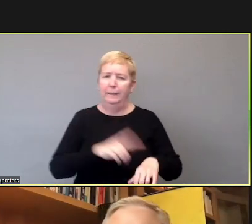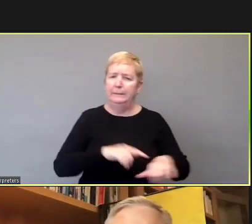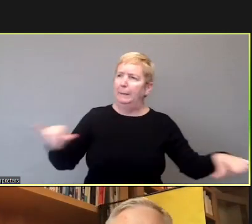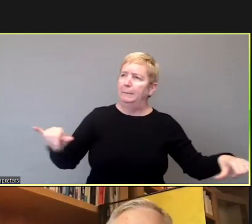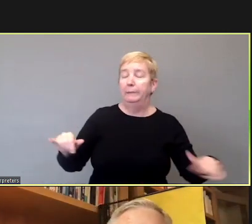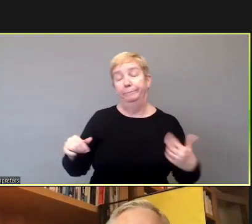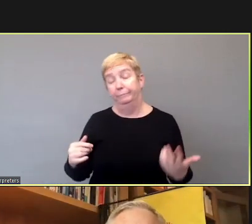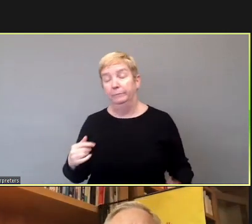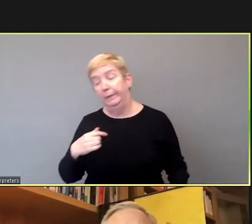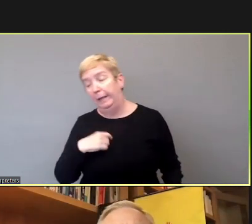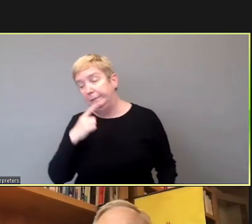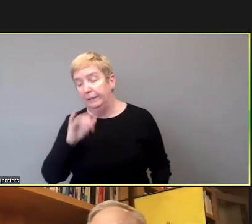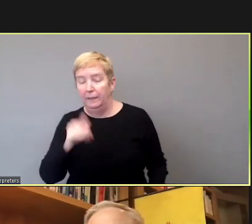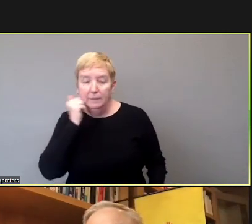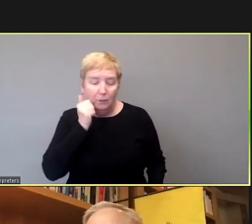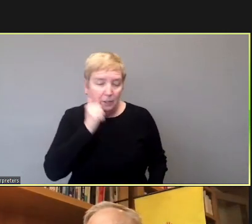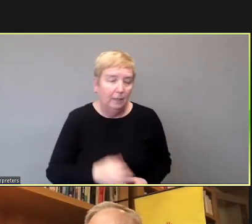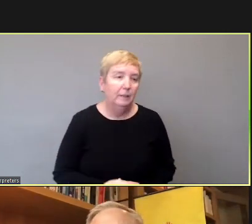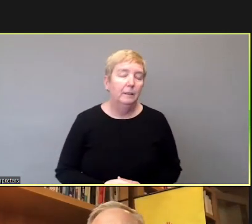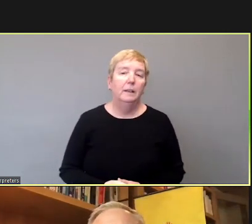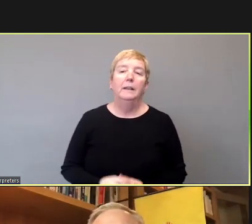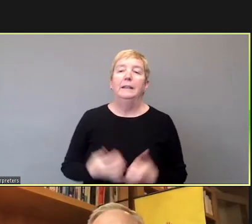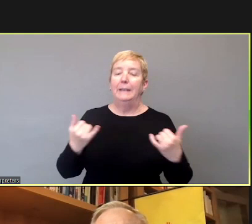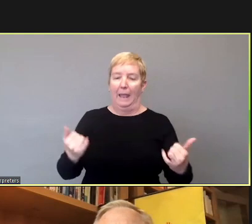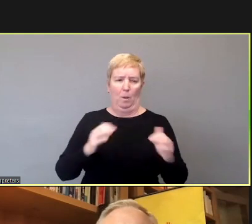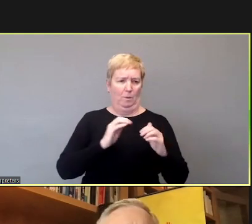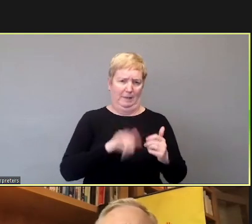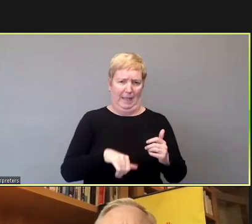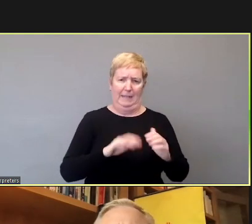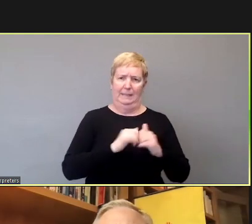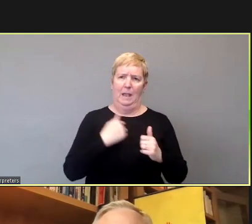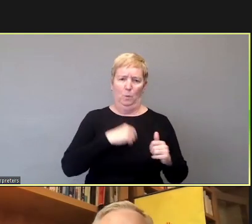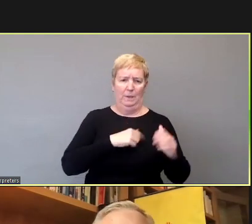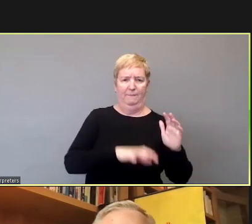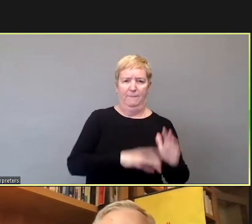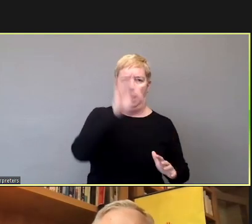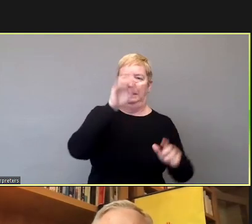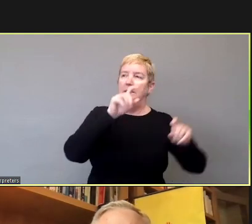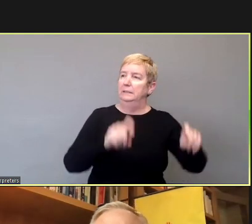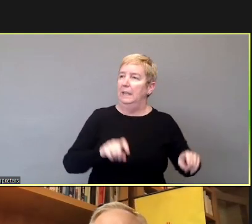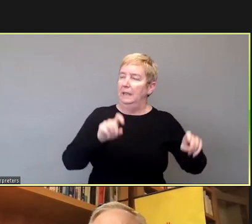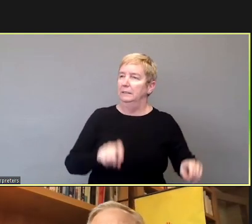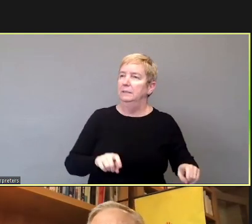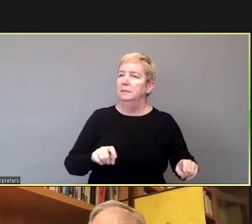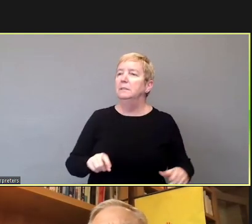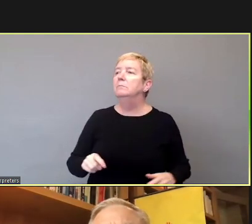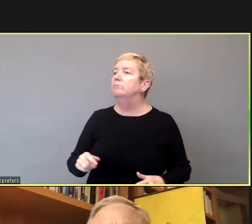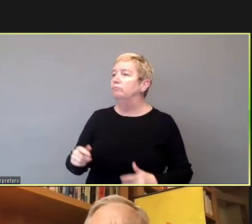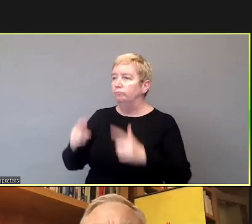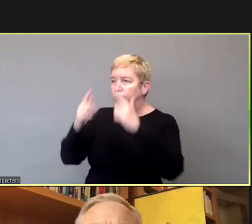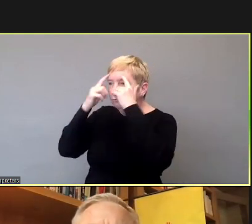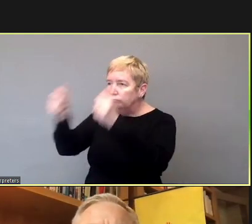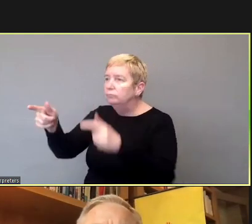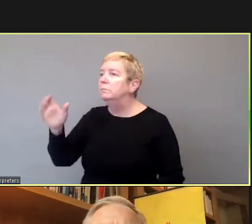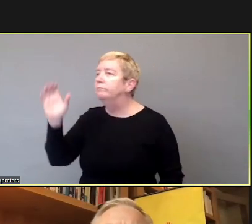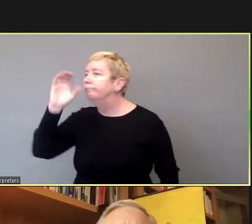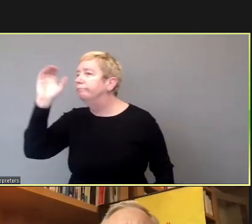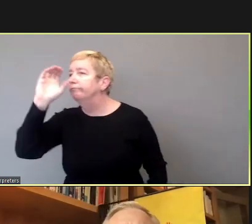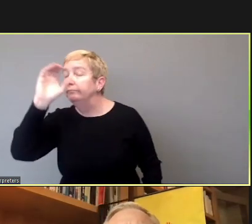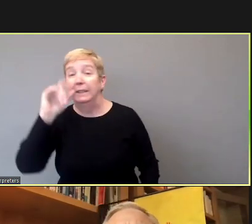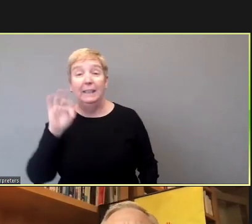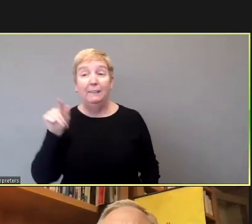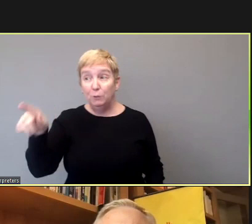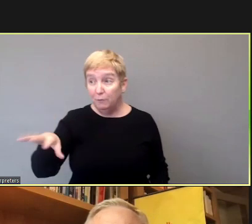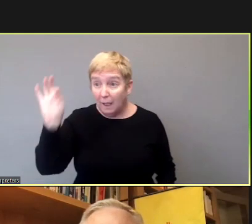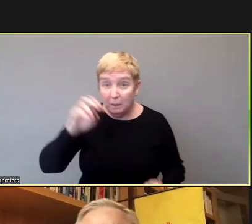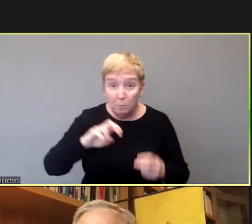All righty. So that's how to find tests. You're welcome to explore other areas. If you find bugs, let us know. And also,